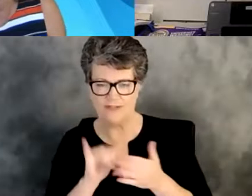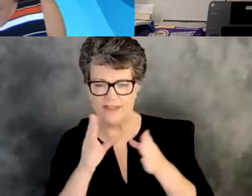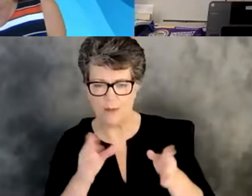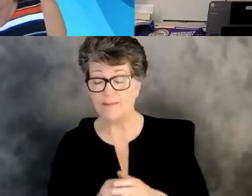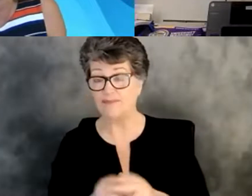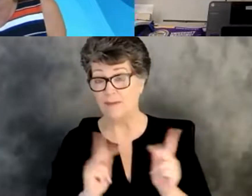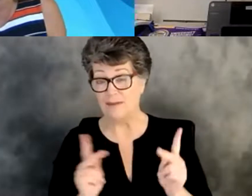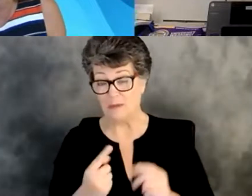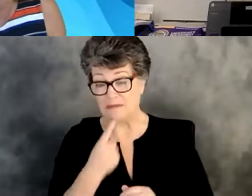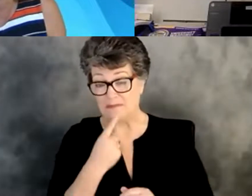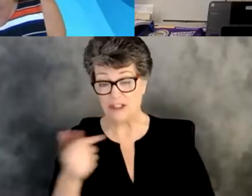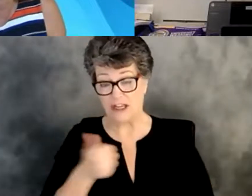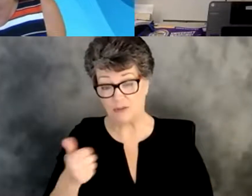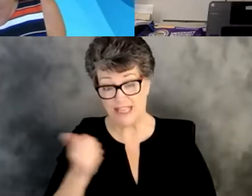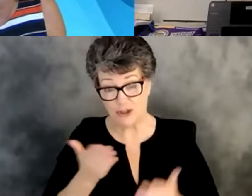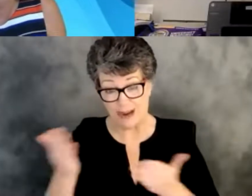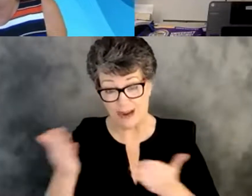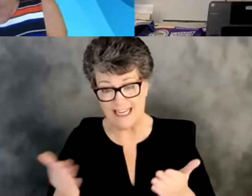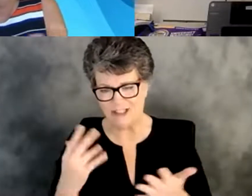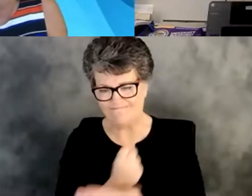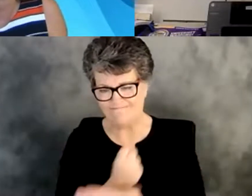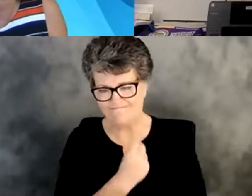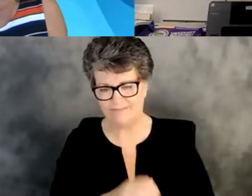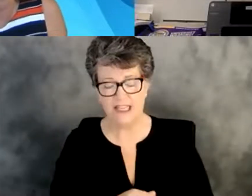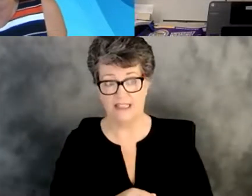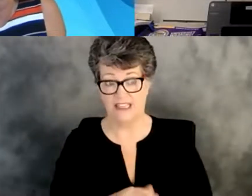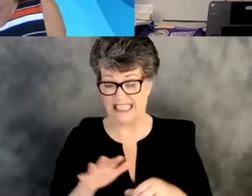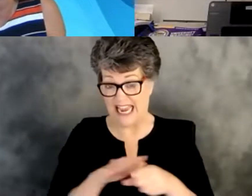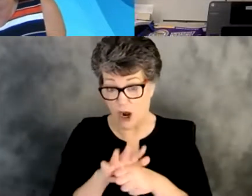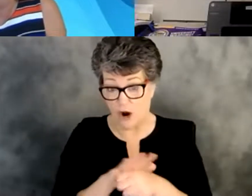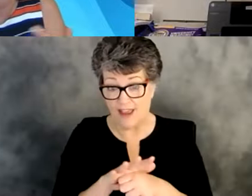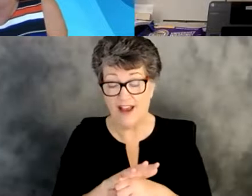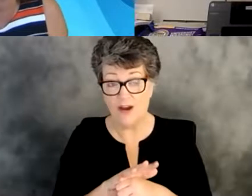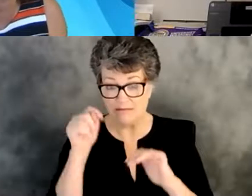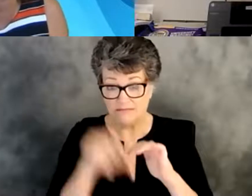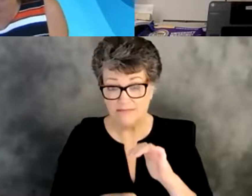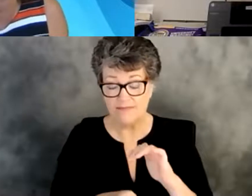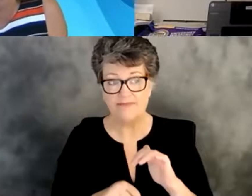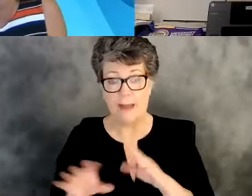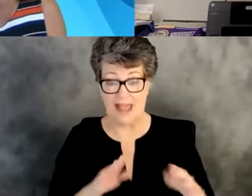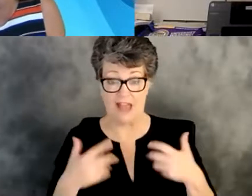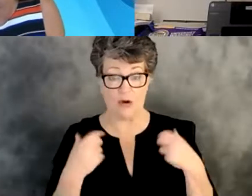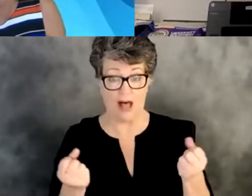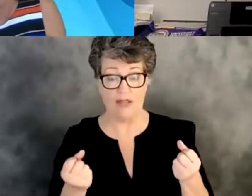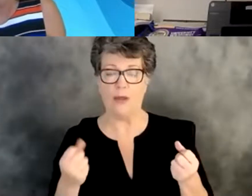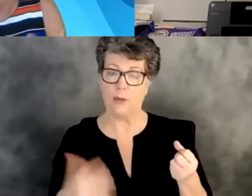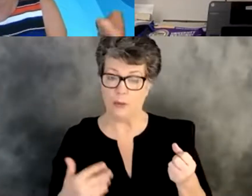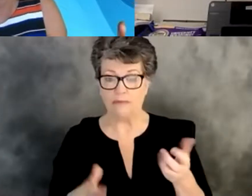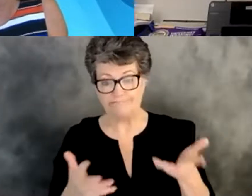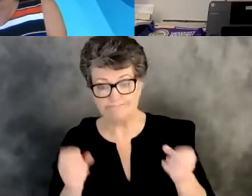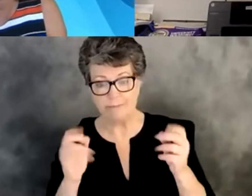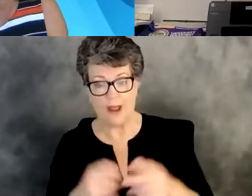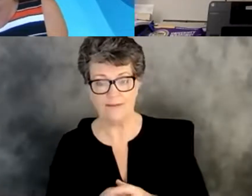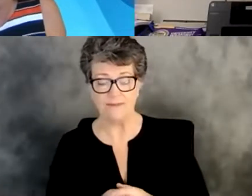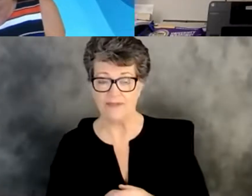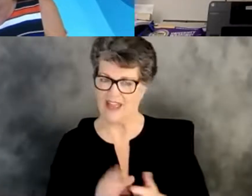in the transportation recommendations in the master plan for aging. So is that an area where we can go deeper? Behavioral health has recently been surfaced to me. So I think